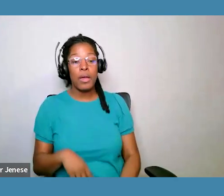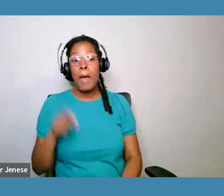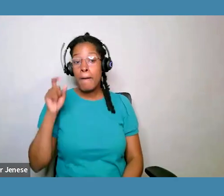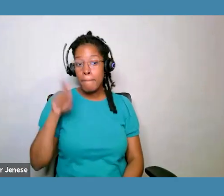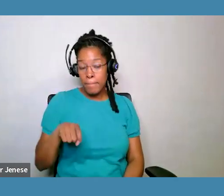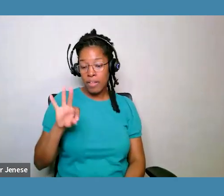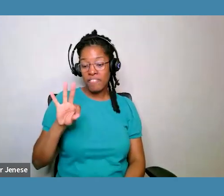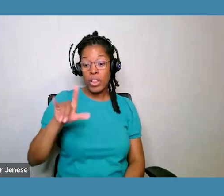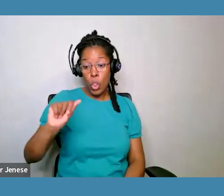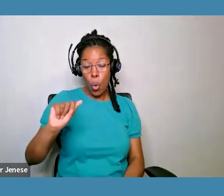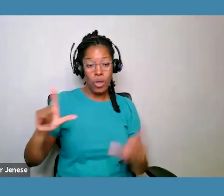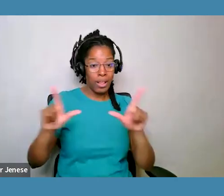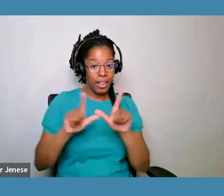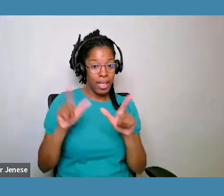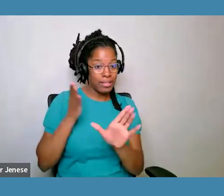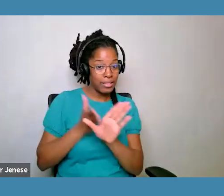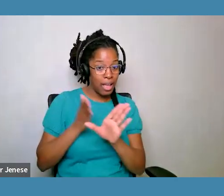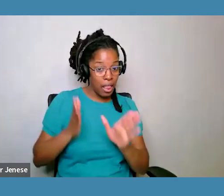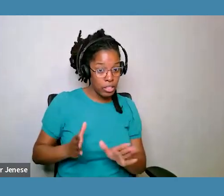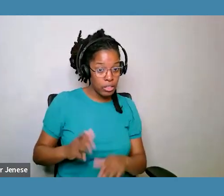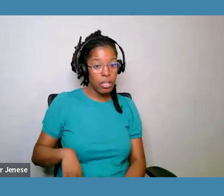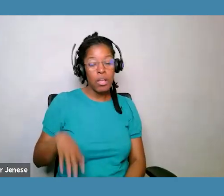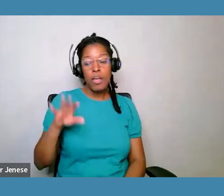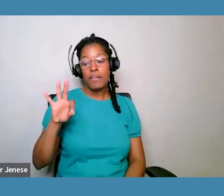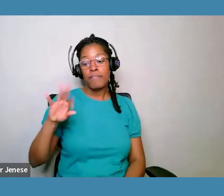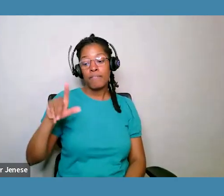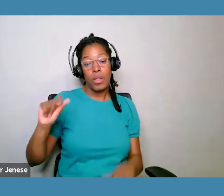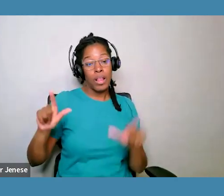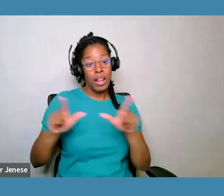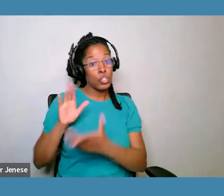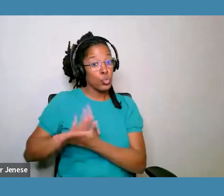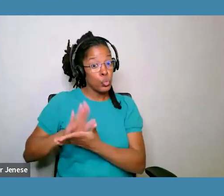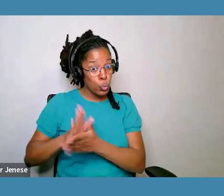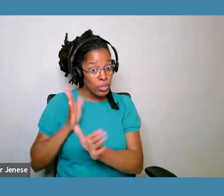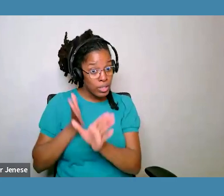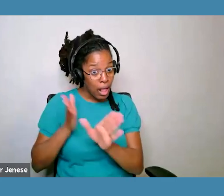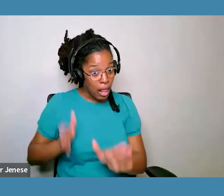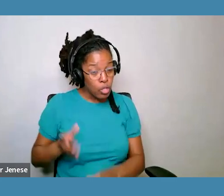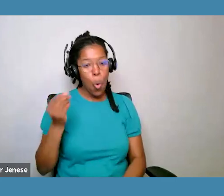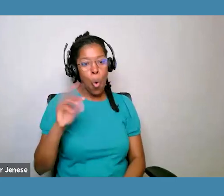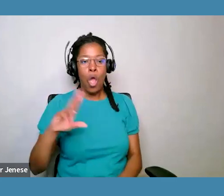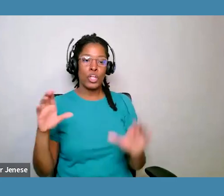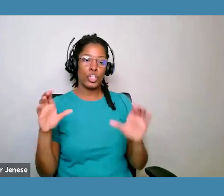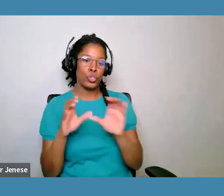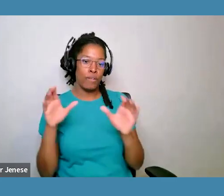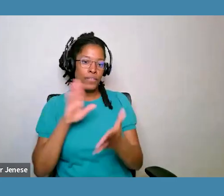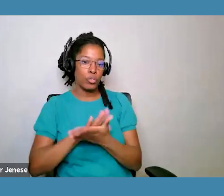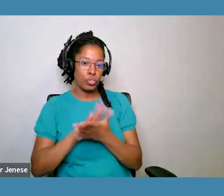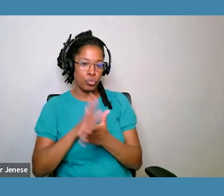psychologist, Florida licensed school psychologist, or a certified school psychologist.